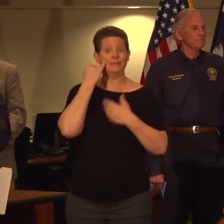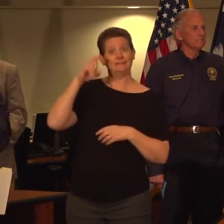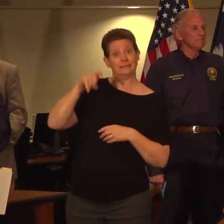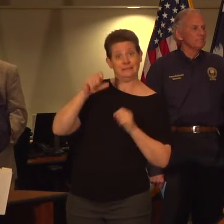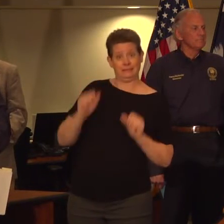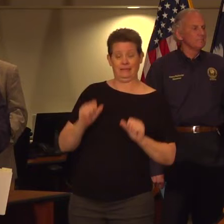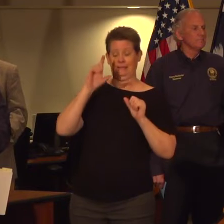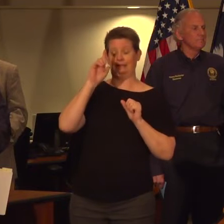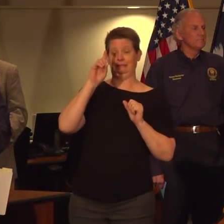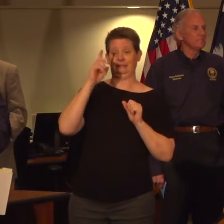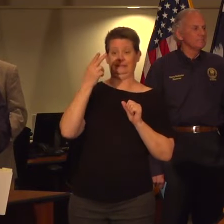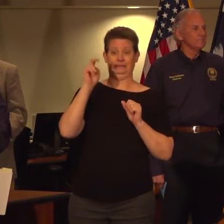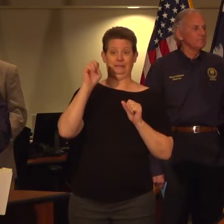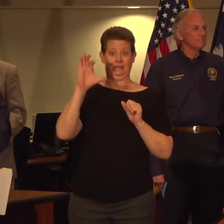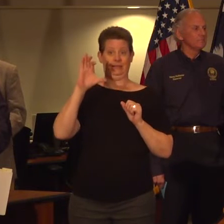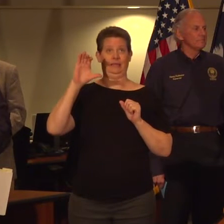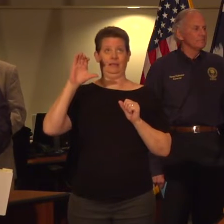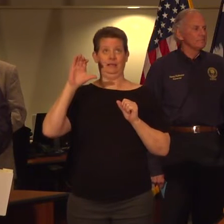DHEC website at